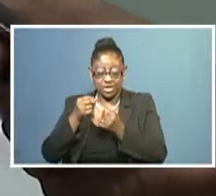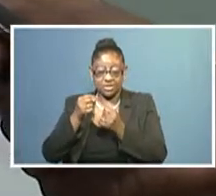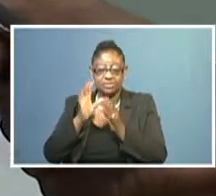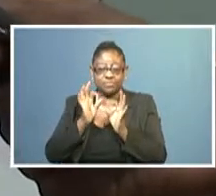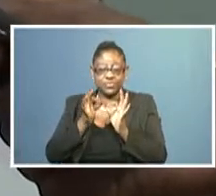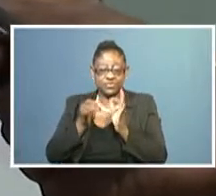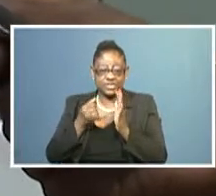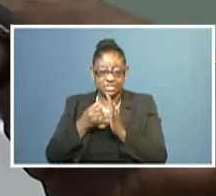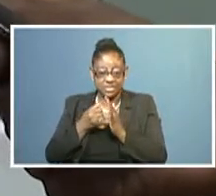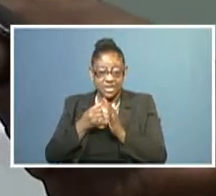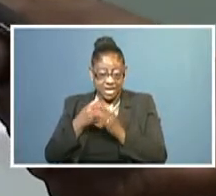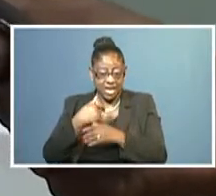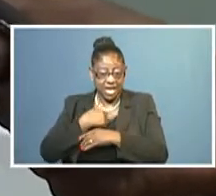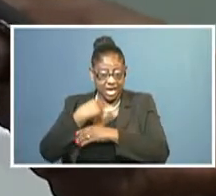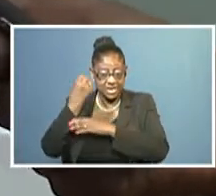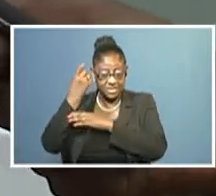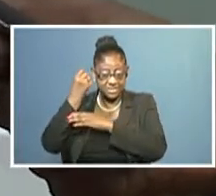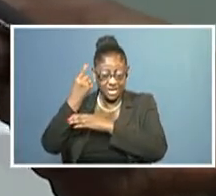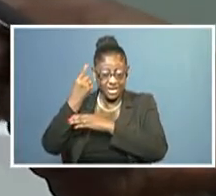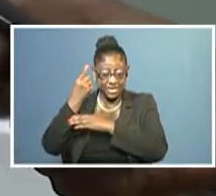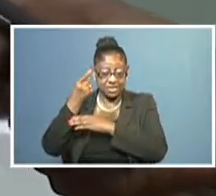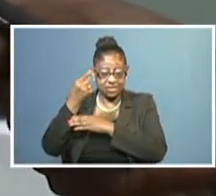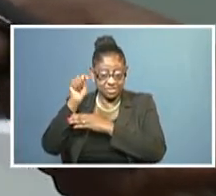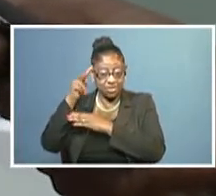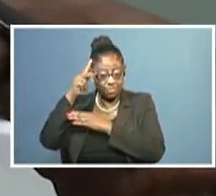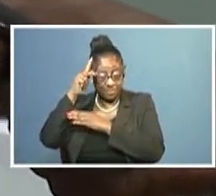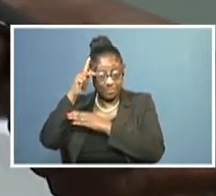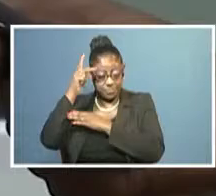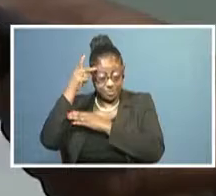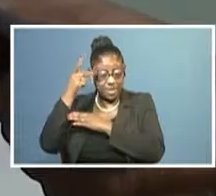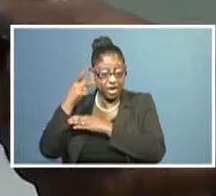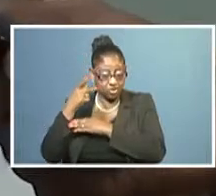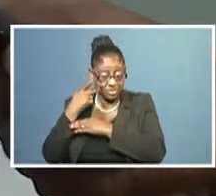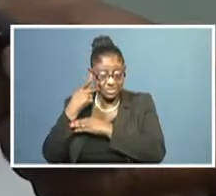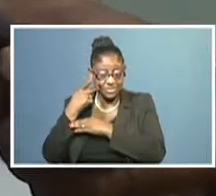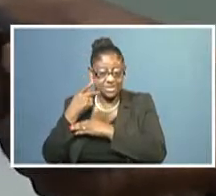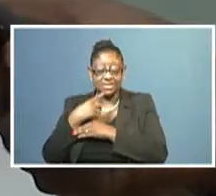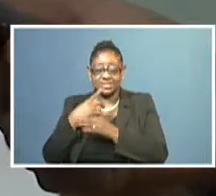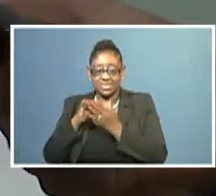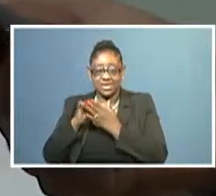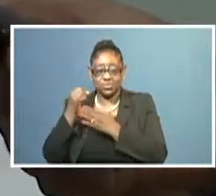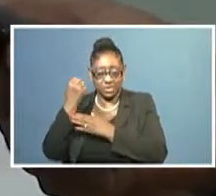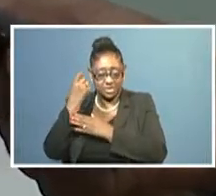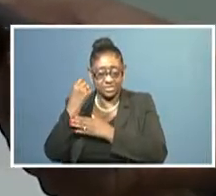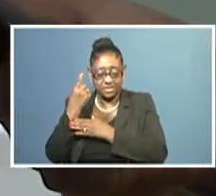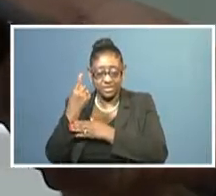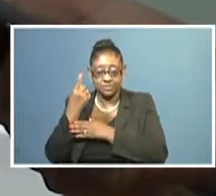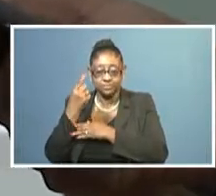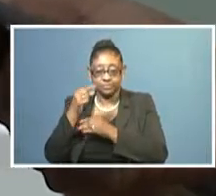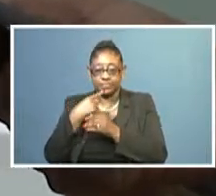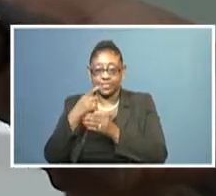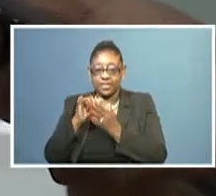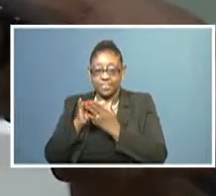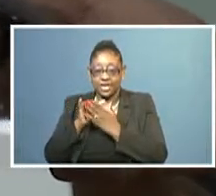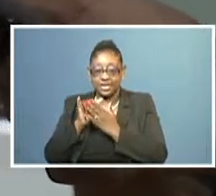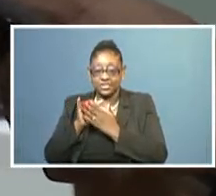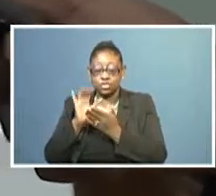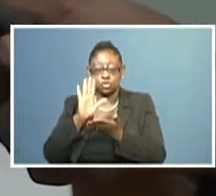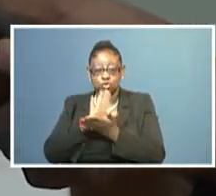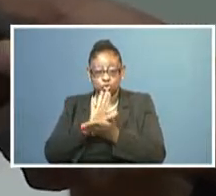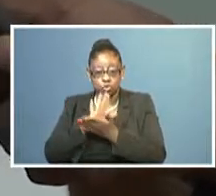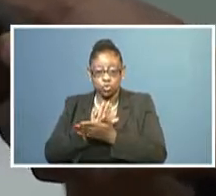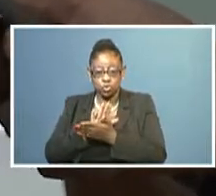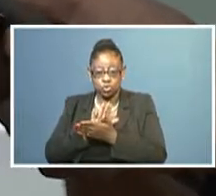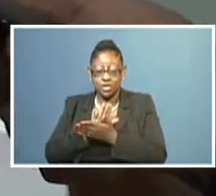I understand the parents' concern. I would be concerned also. We have said that this is the only school that has been